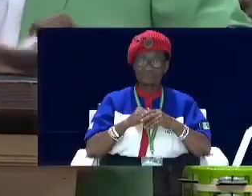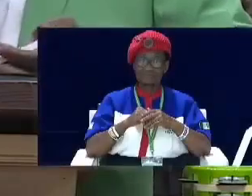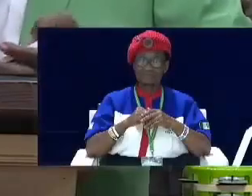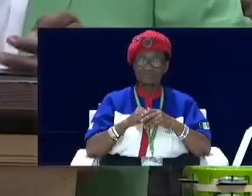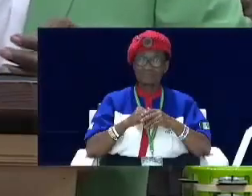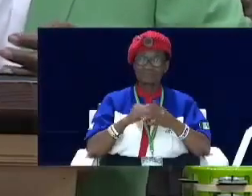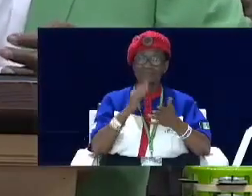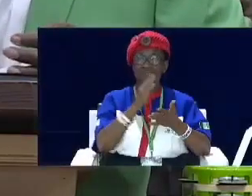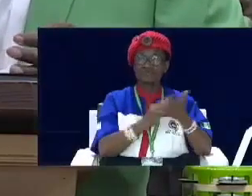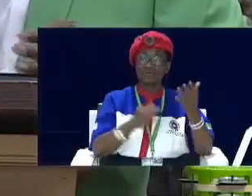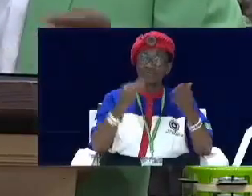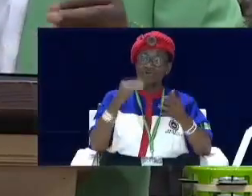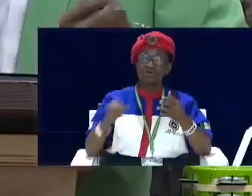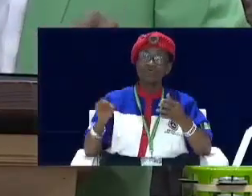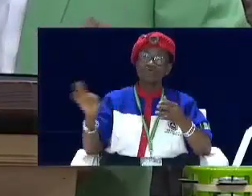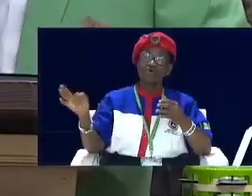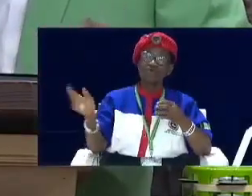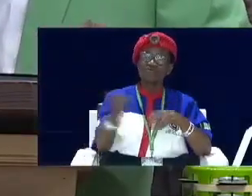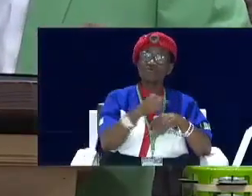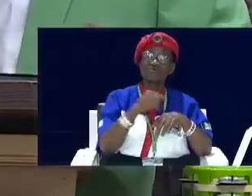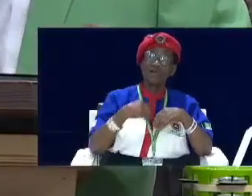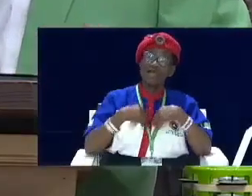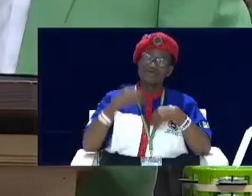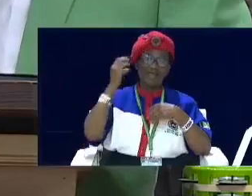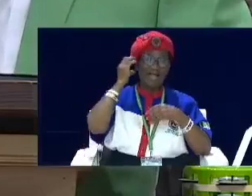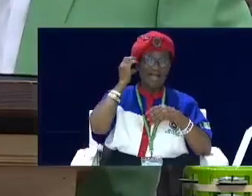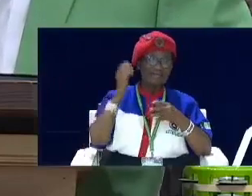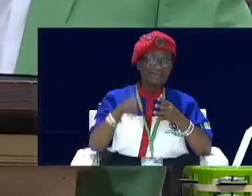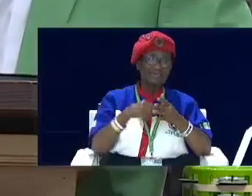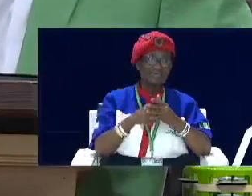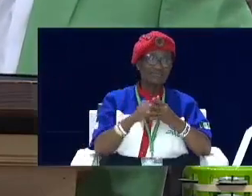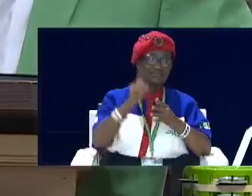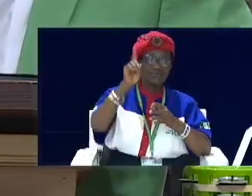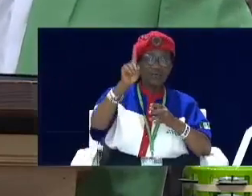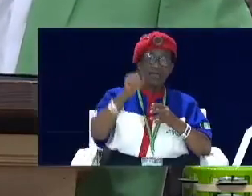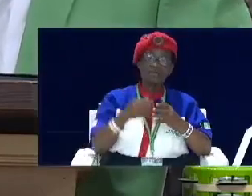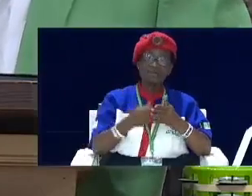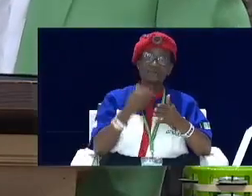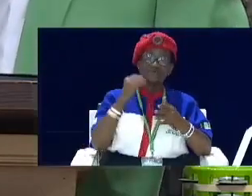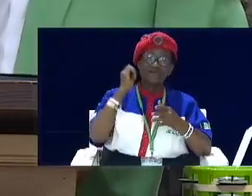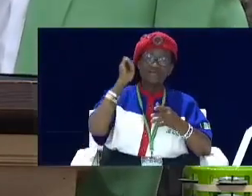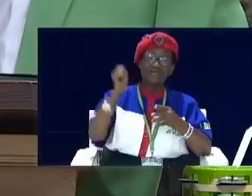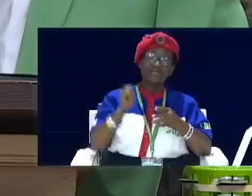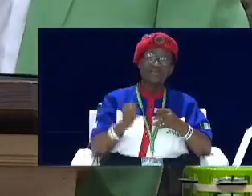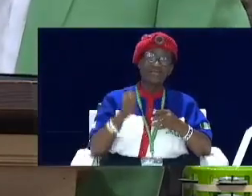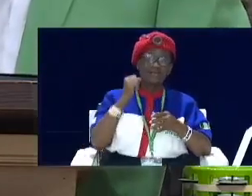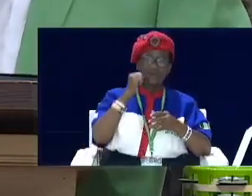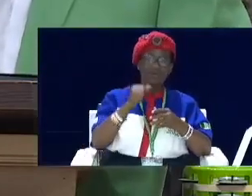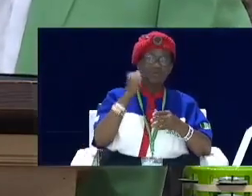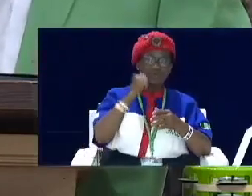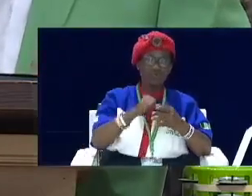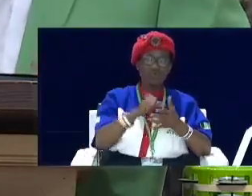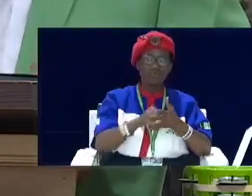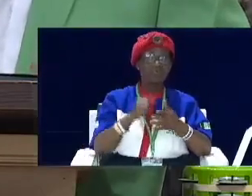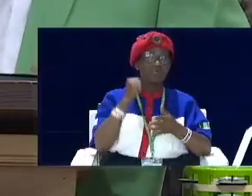Some of you have had this one before. A woman came to us,